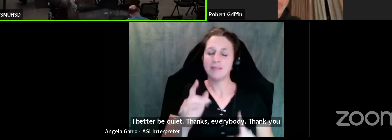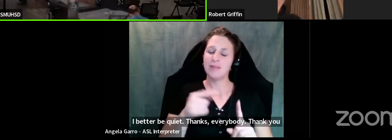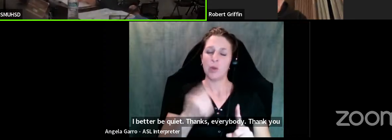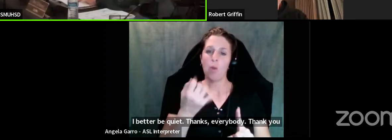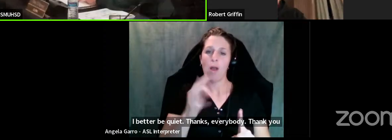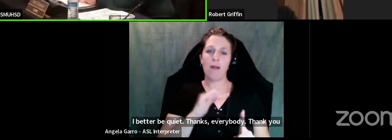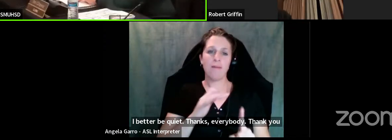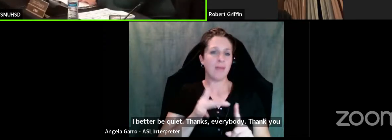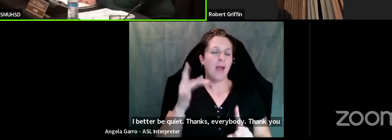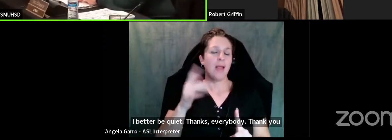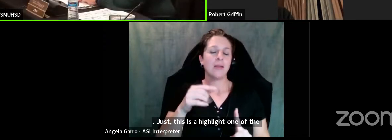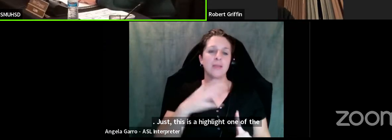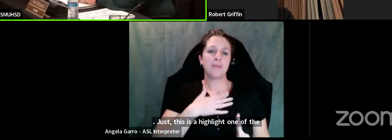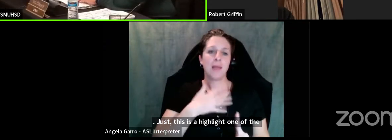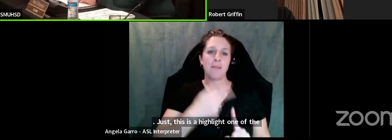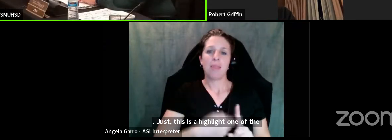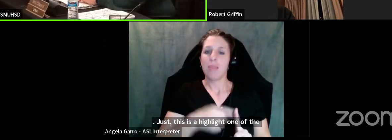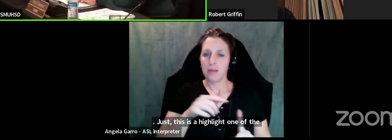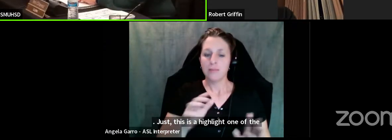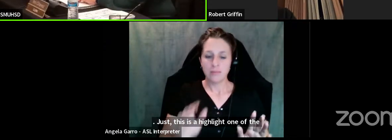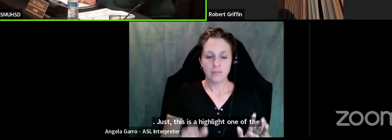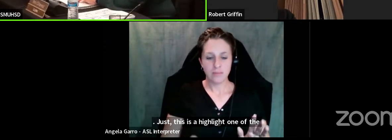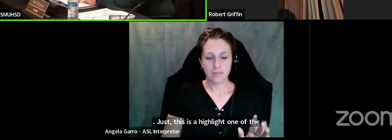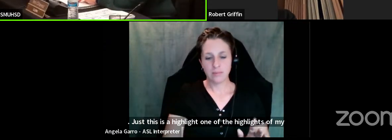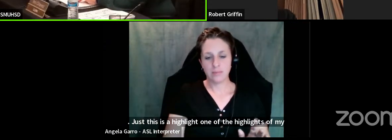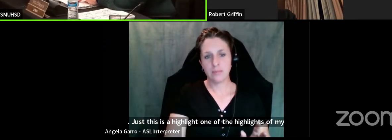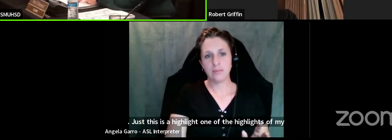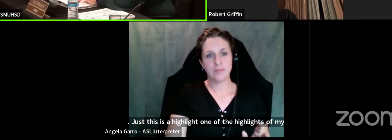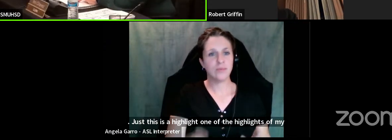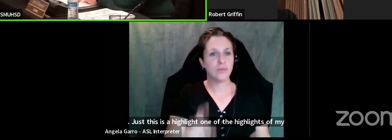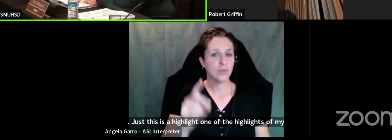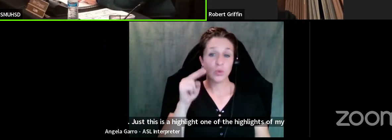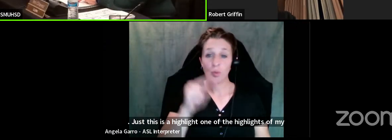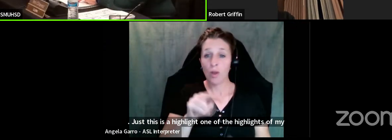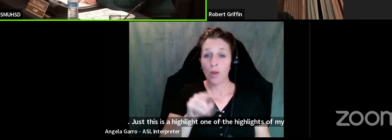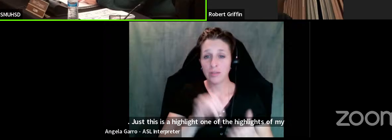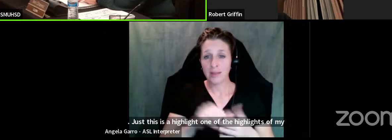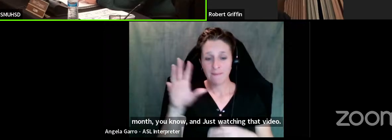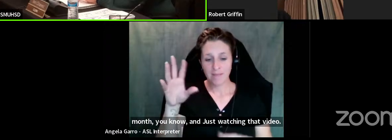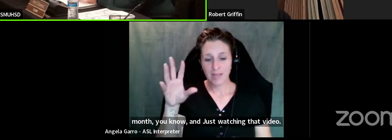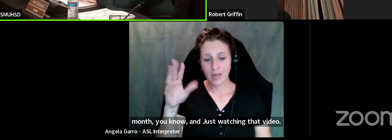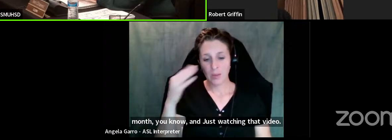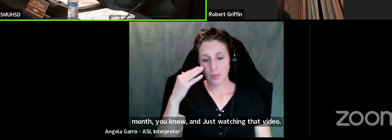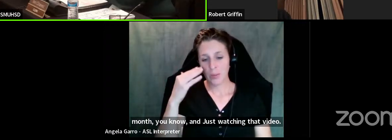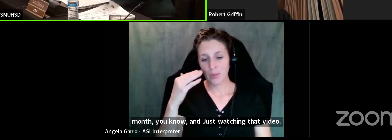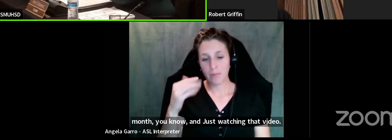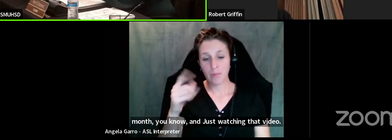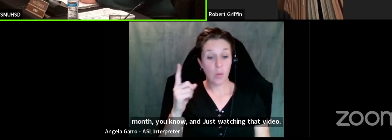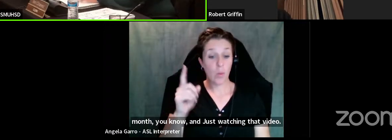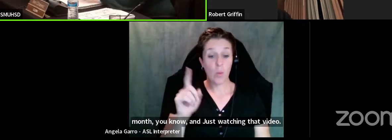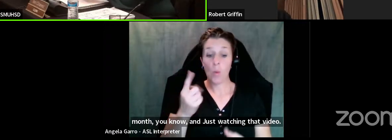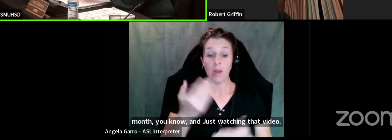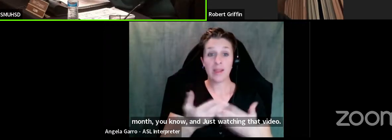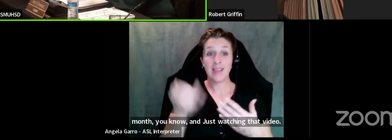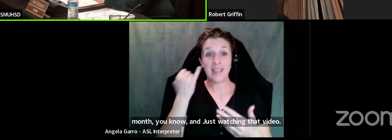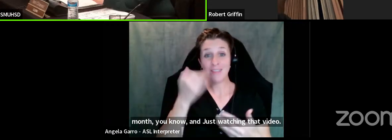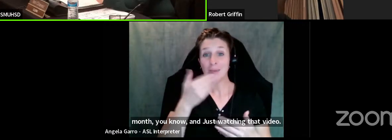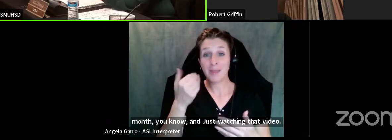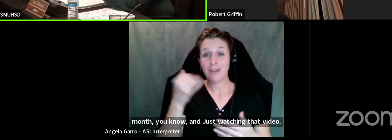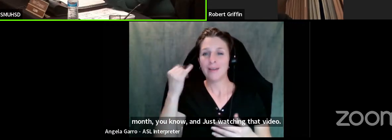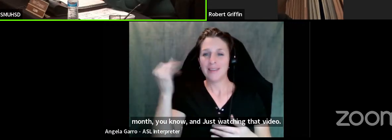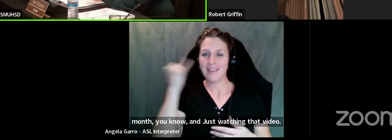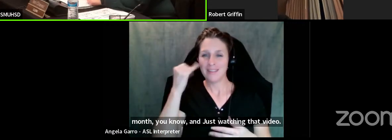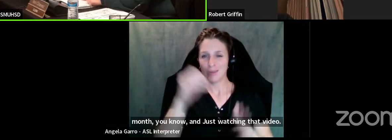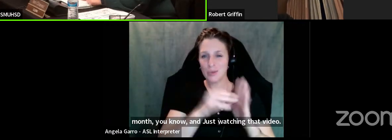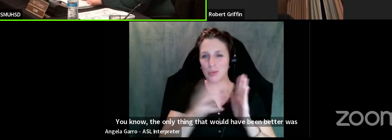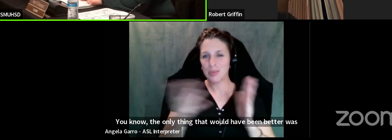of my month, and just watching that video, the only thing that would have been better was if the students were here, because it was